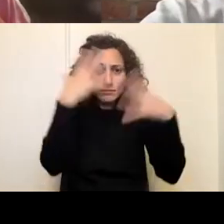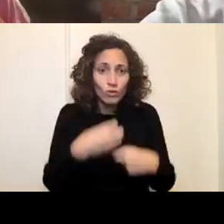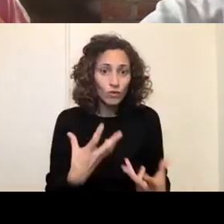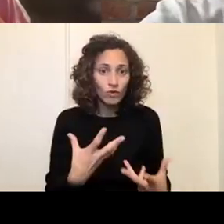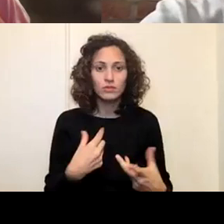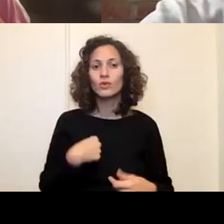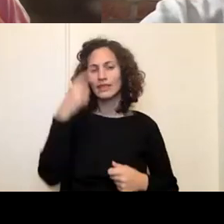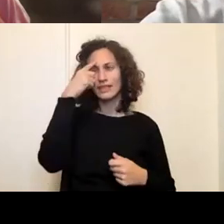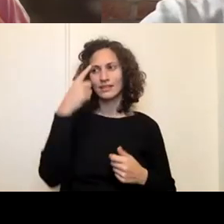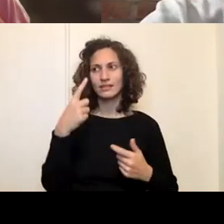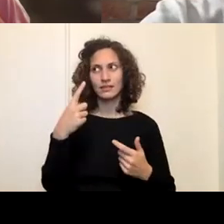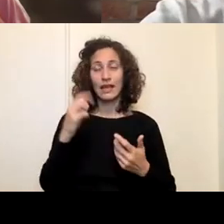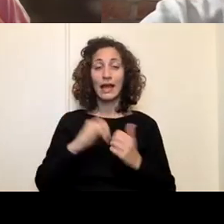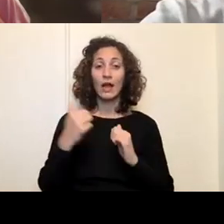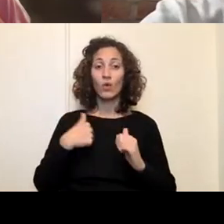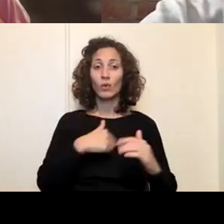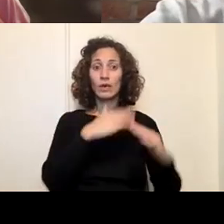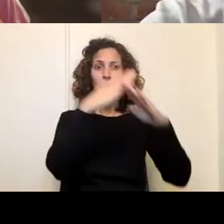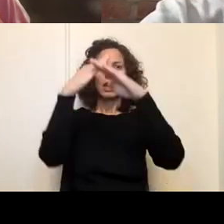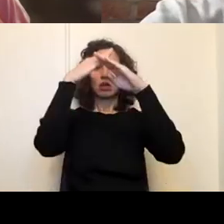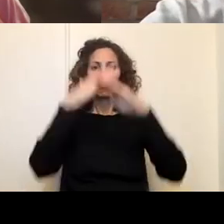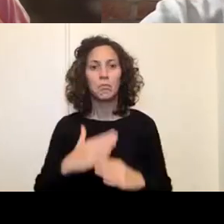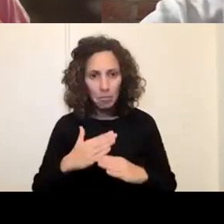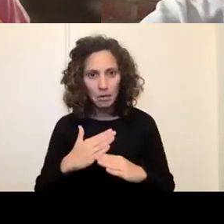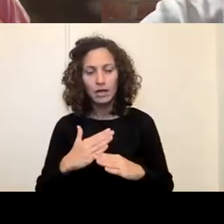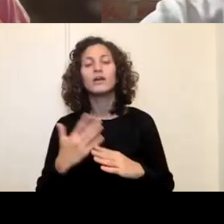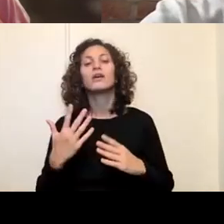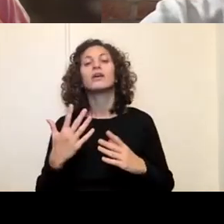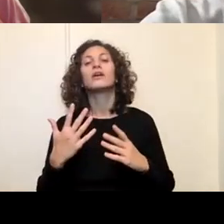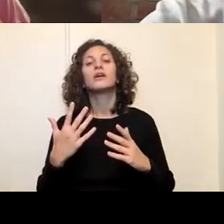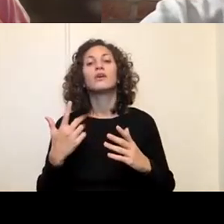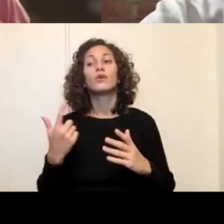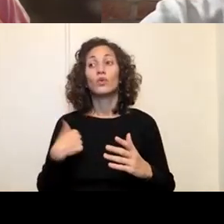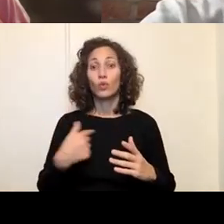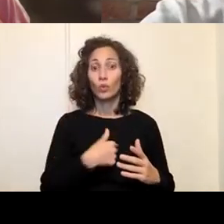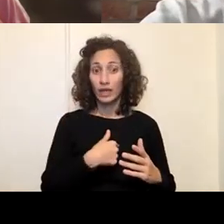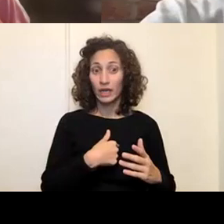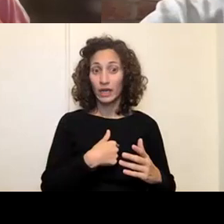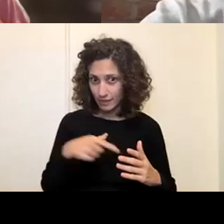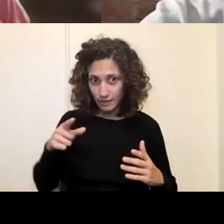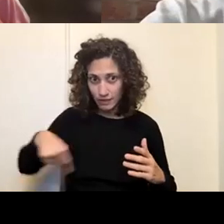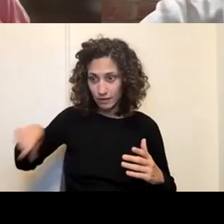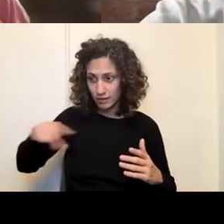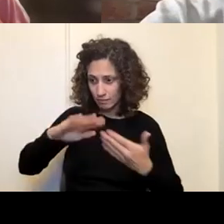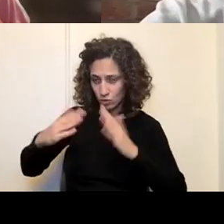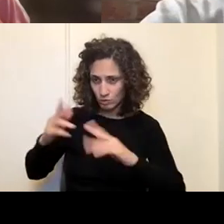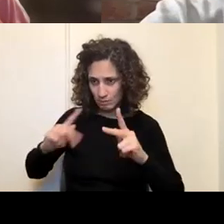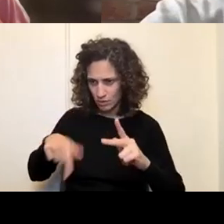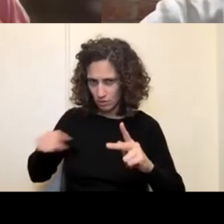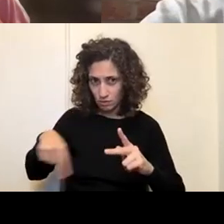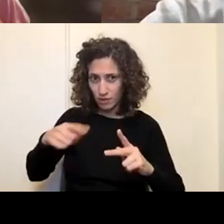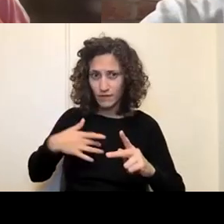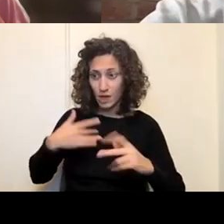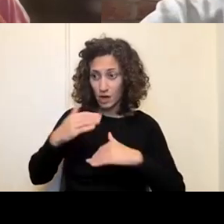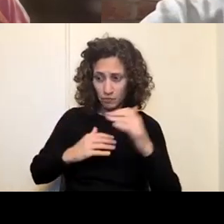maybe we can start to lower the barriers is if we start to bring this to the community of people that we feel comfortable and safe with, to share these